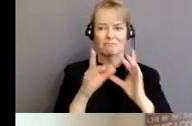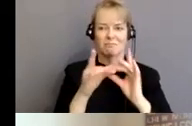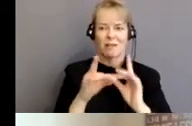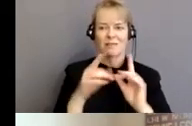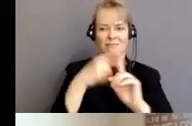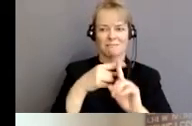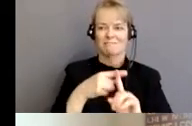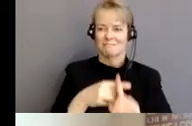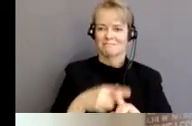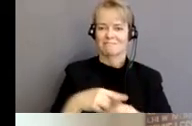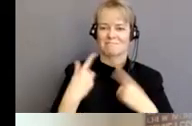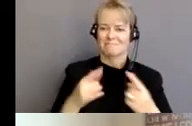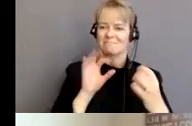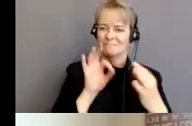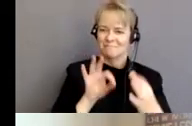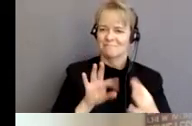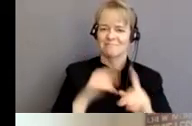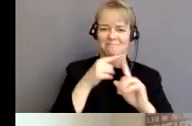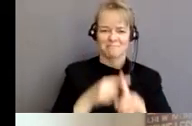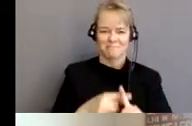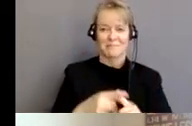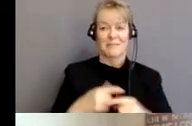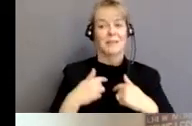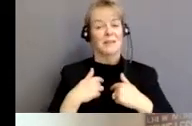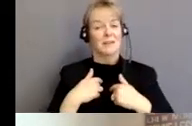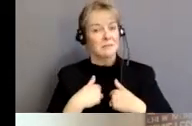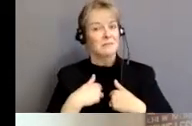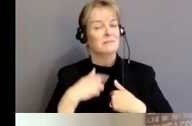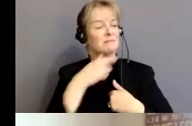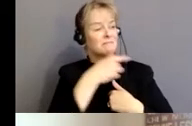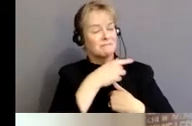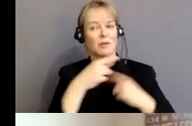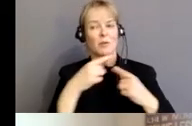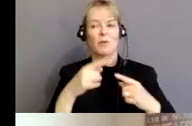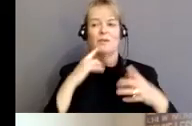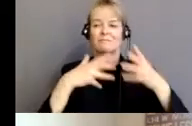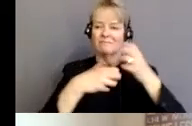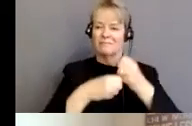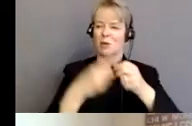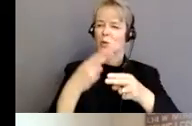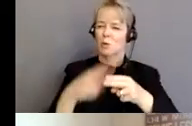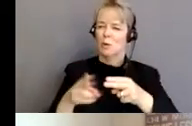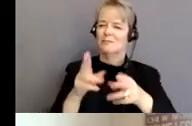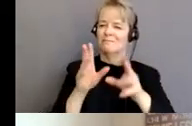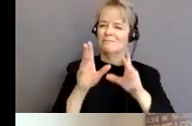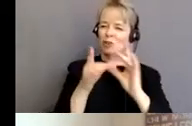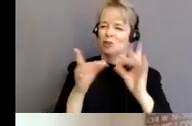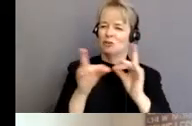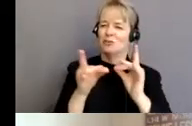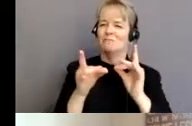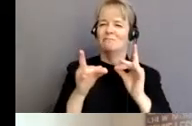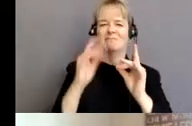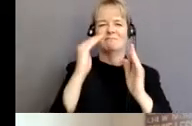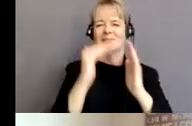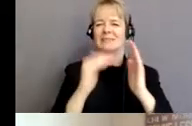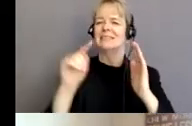together, my colleague and I, a quick sheet with some of the resources and contact information, some quick, sort of those tips that